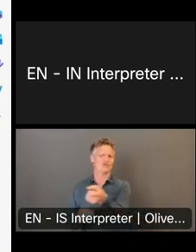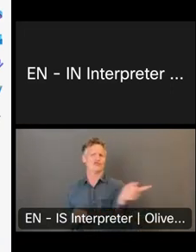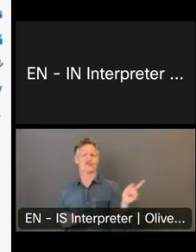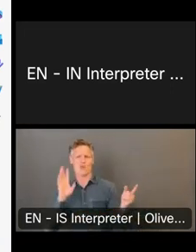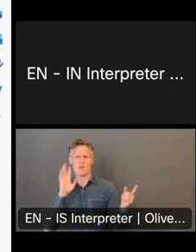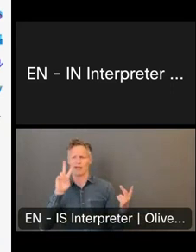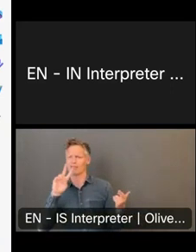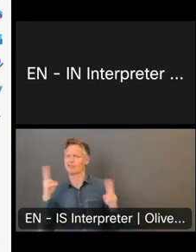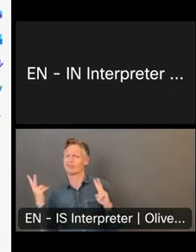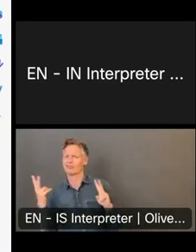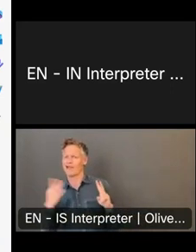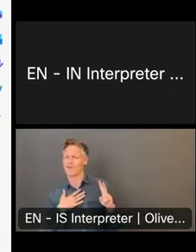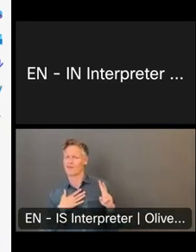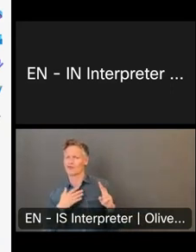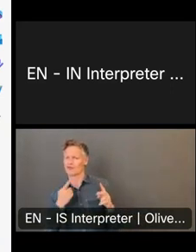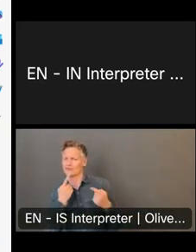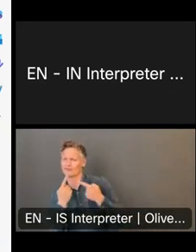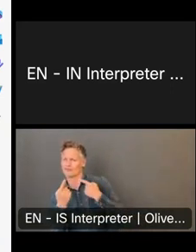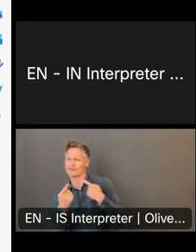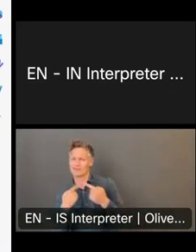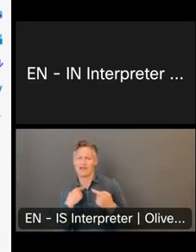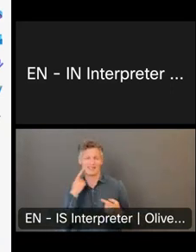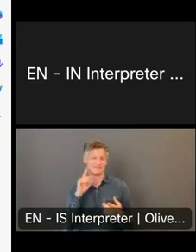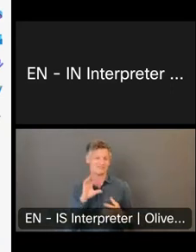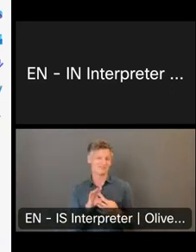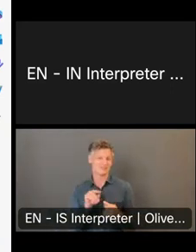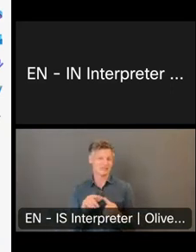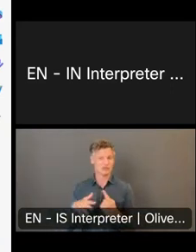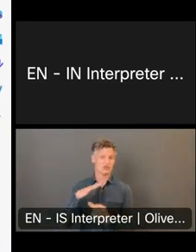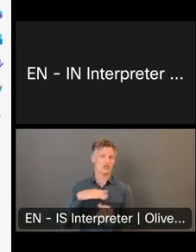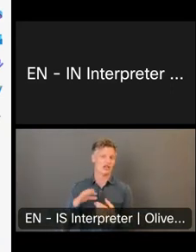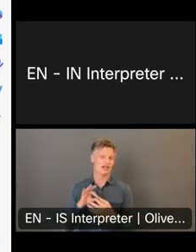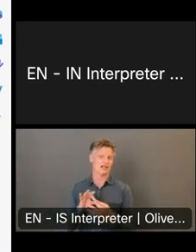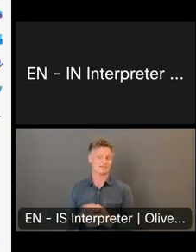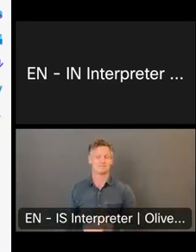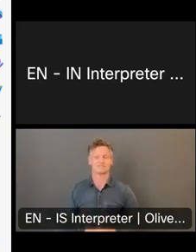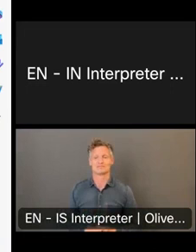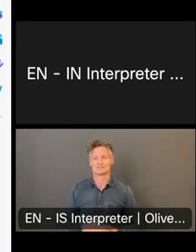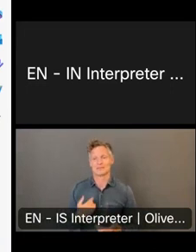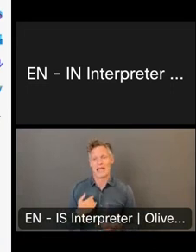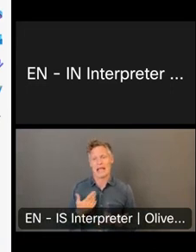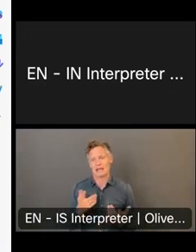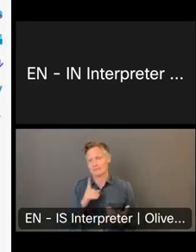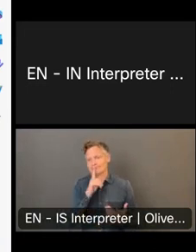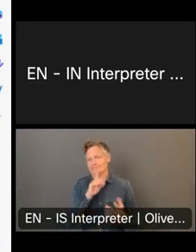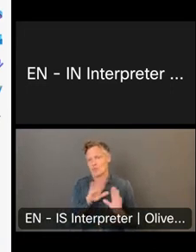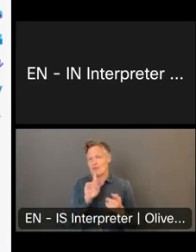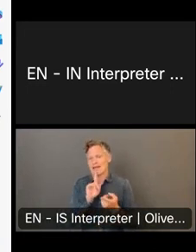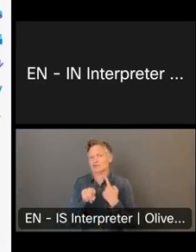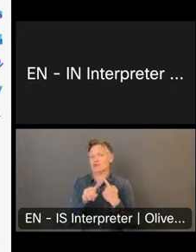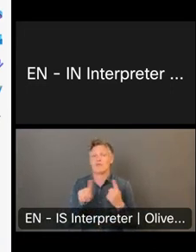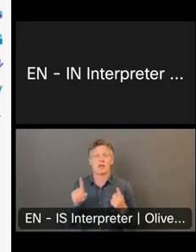we say. Irony works that way as well, I think. So, I mean, I'm not answering your question, but it's food for thought.